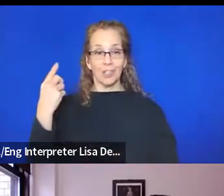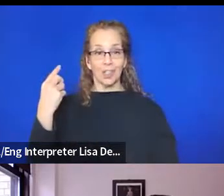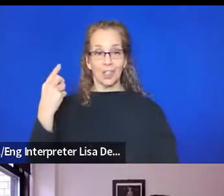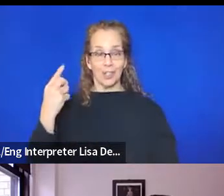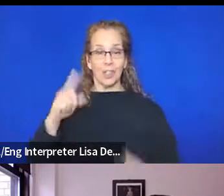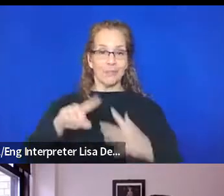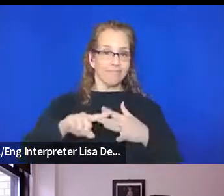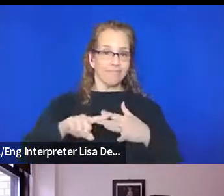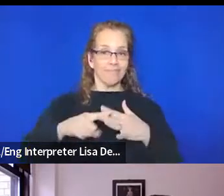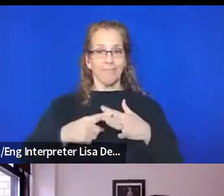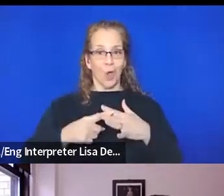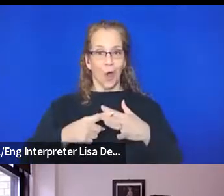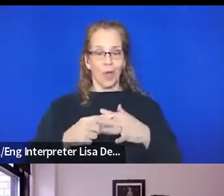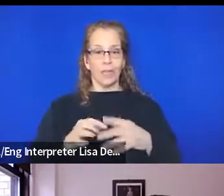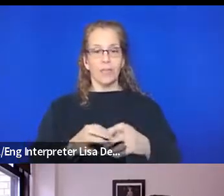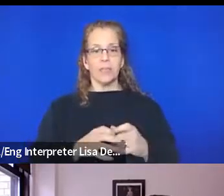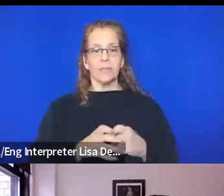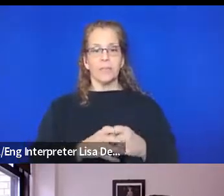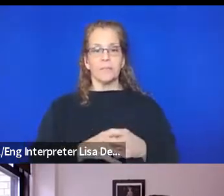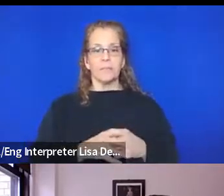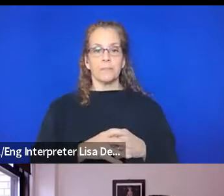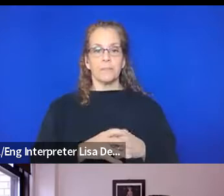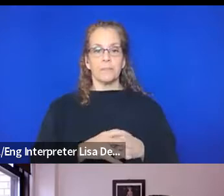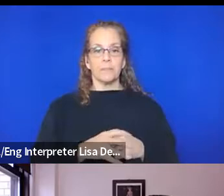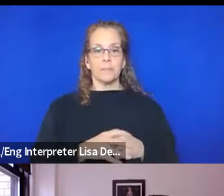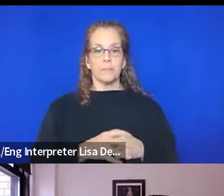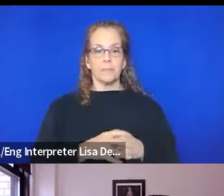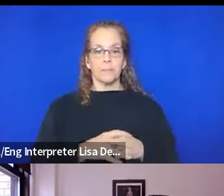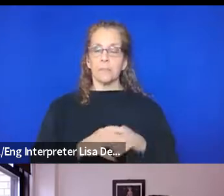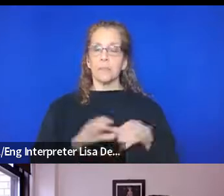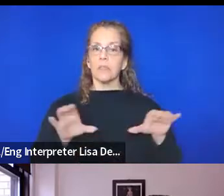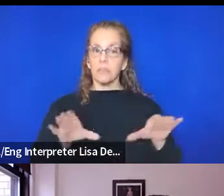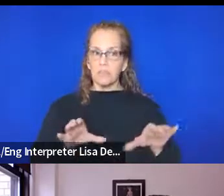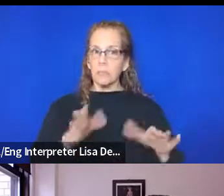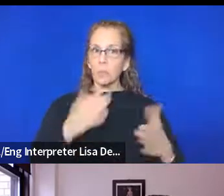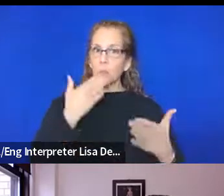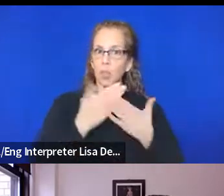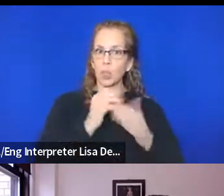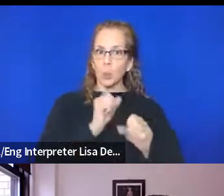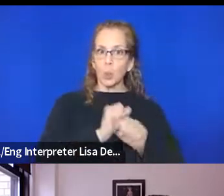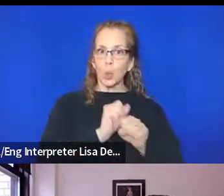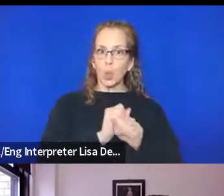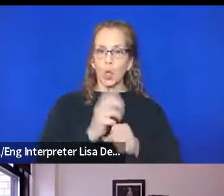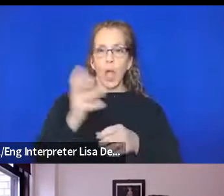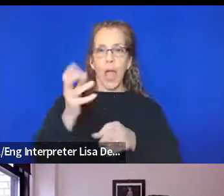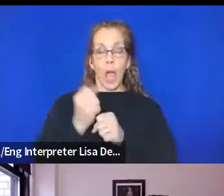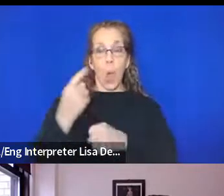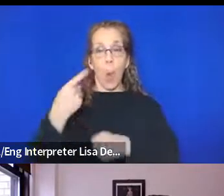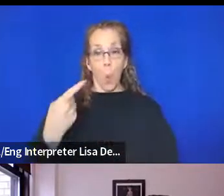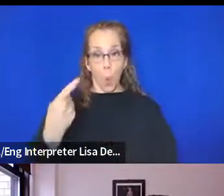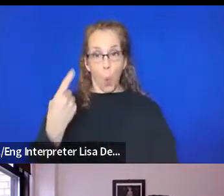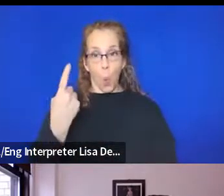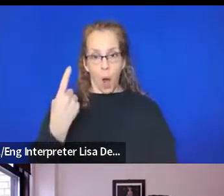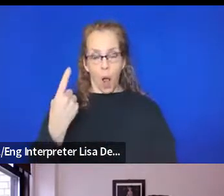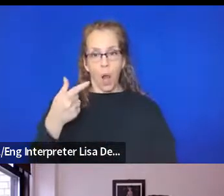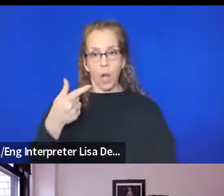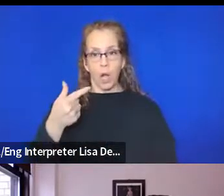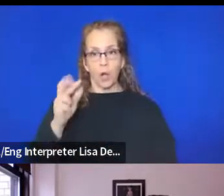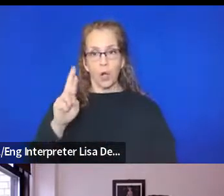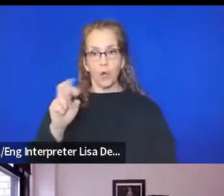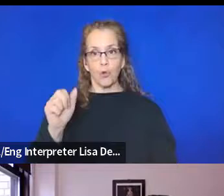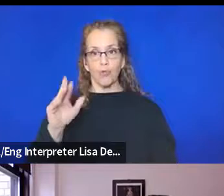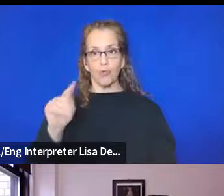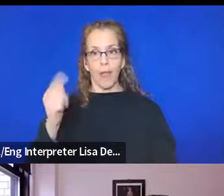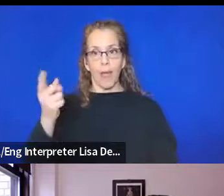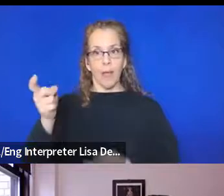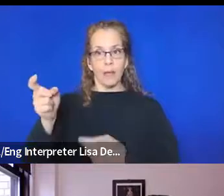been around for a year, and we're doing good stuff. And I got one grant last fall, and that money is gone.